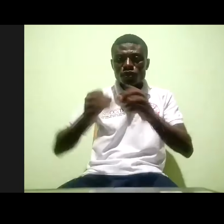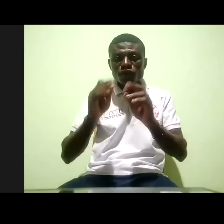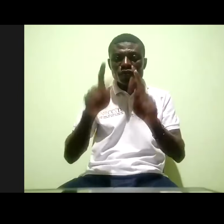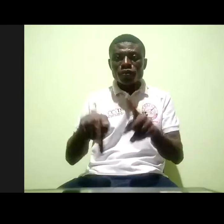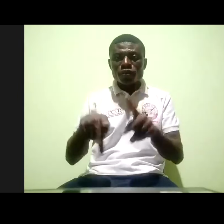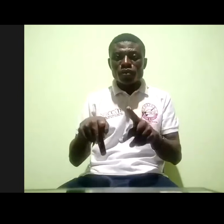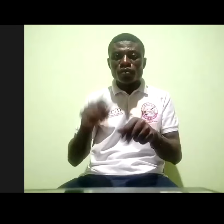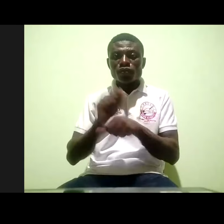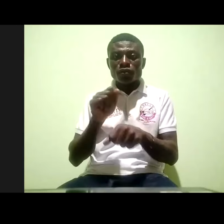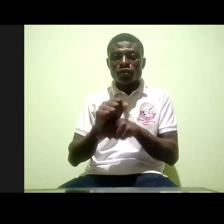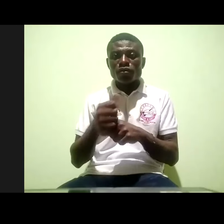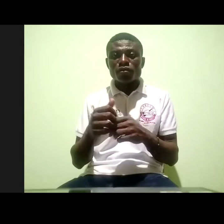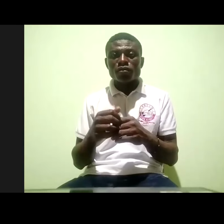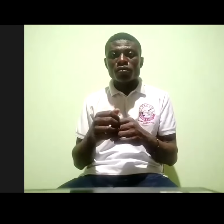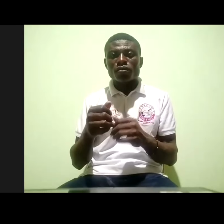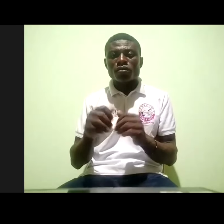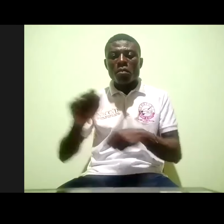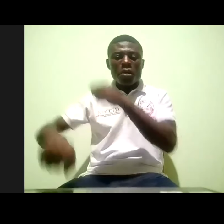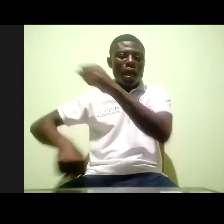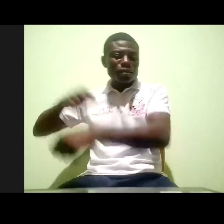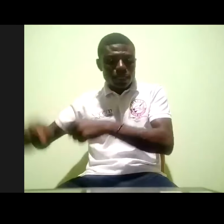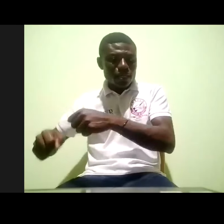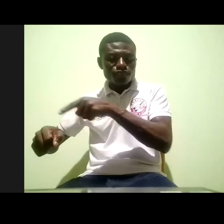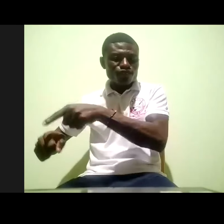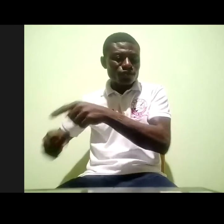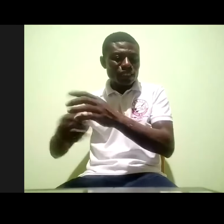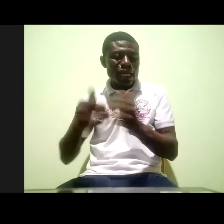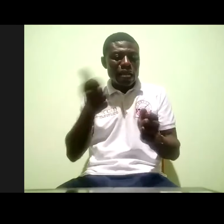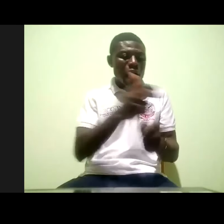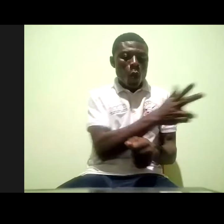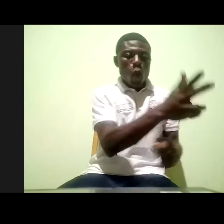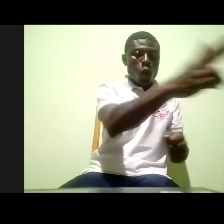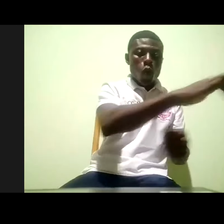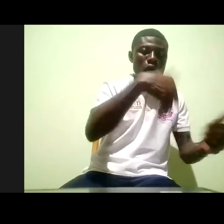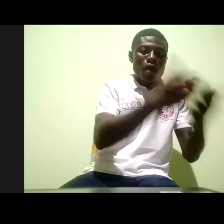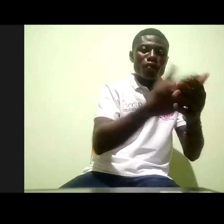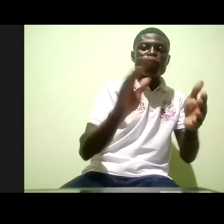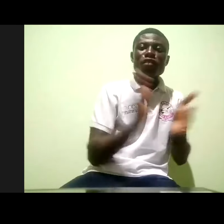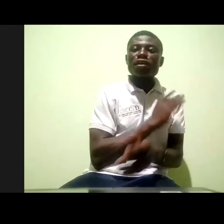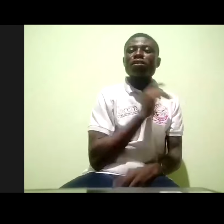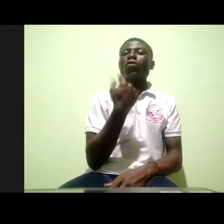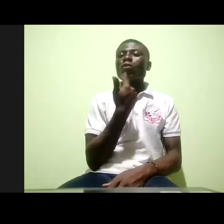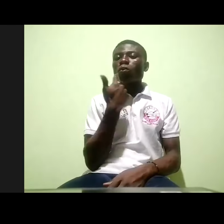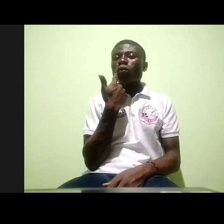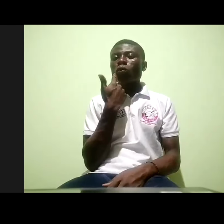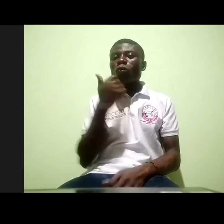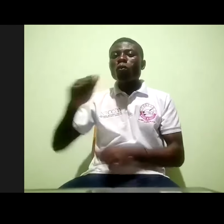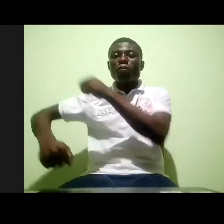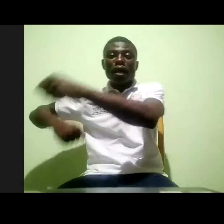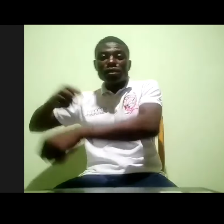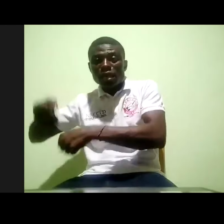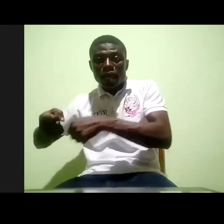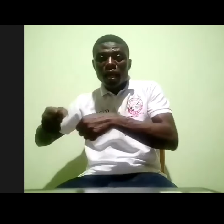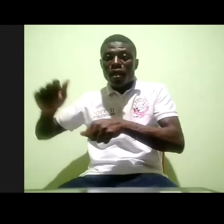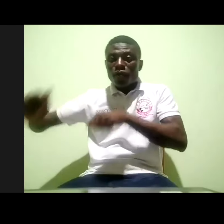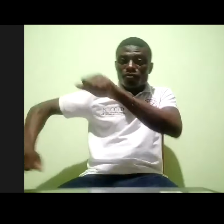car, which of these two people will reach their destination faster or quicker. So the concept